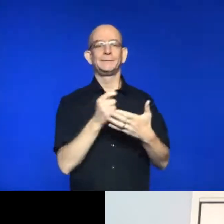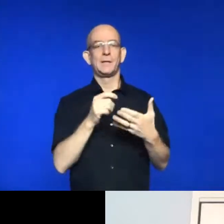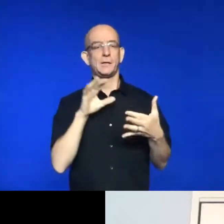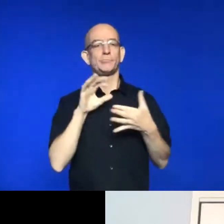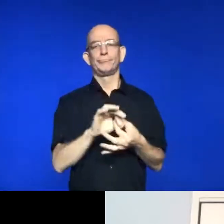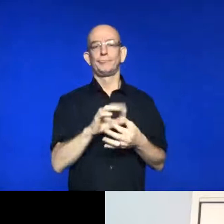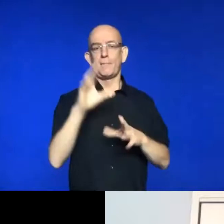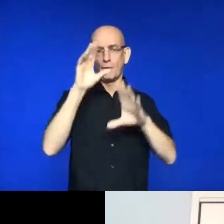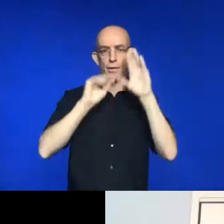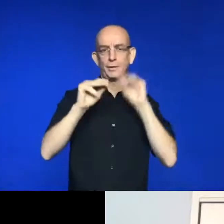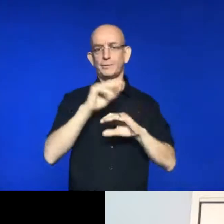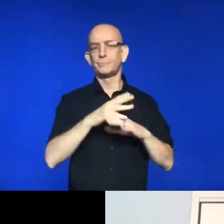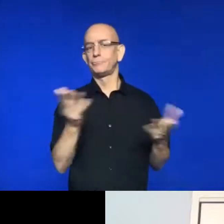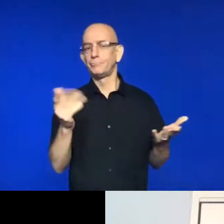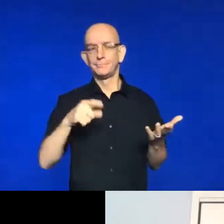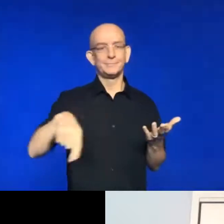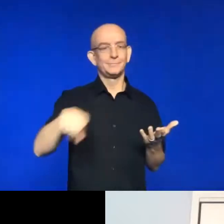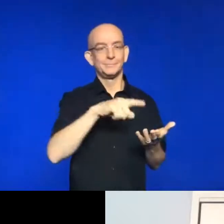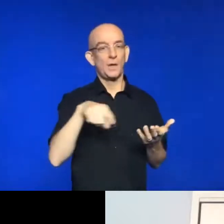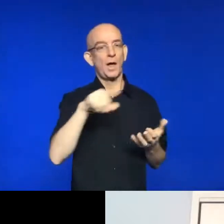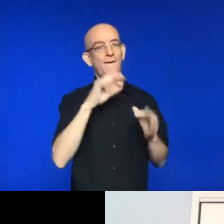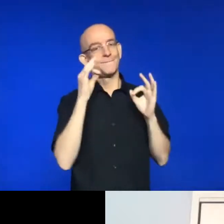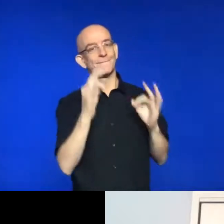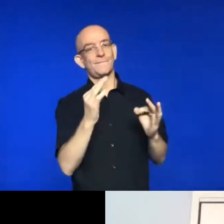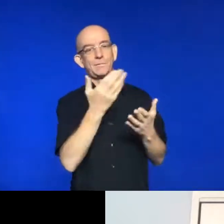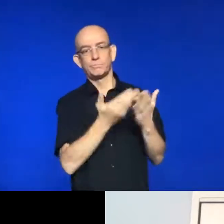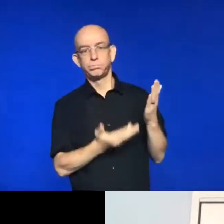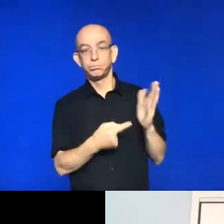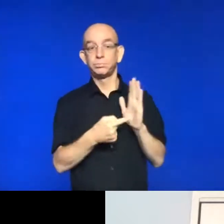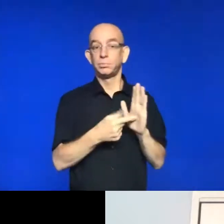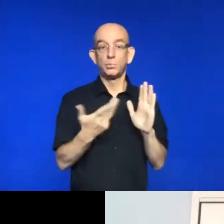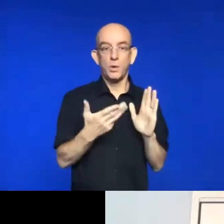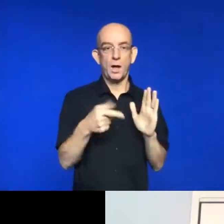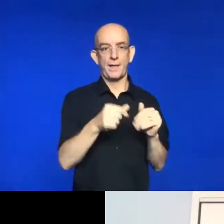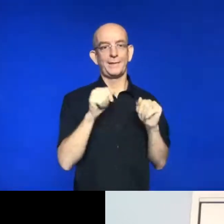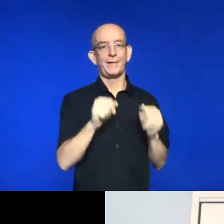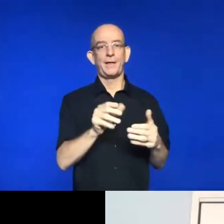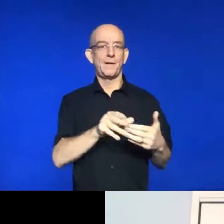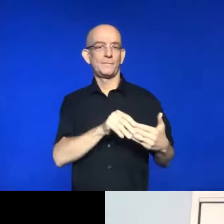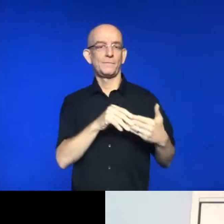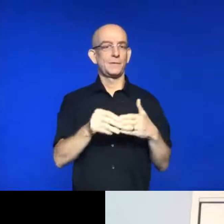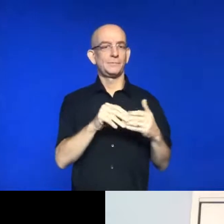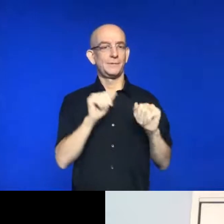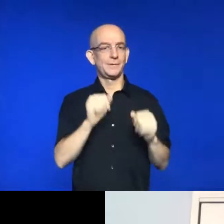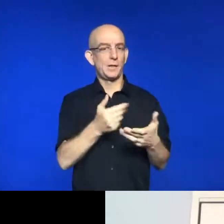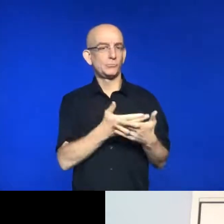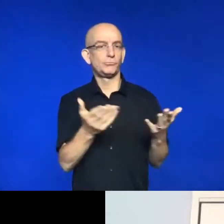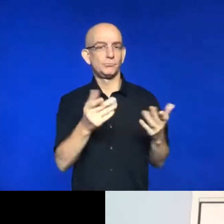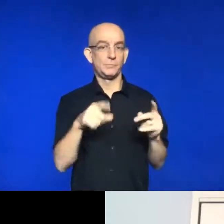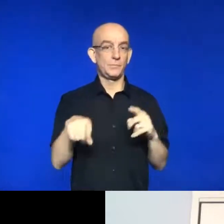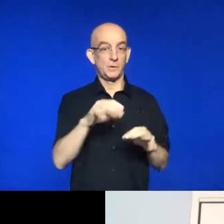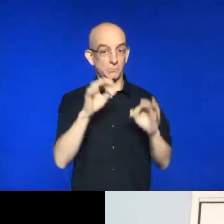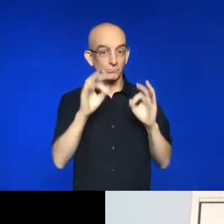a standard didactic model doesn't provide. And what I mean by that is that when teachers are applying universal design for learning